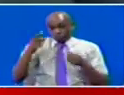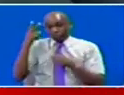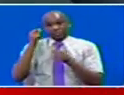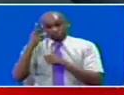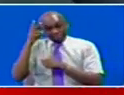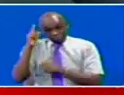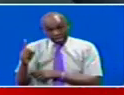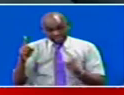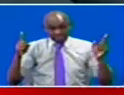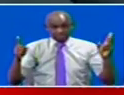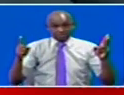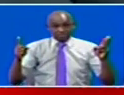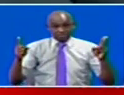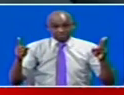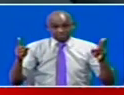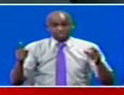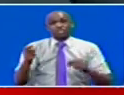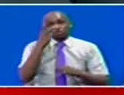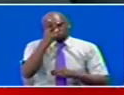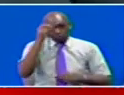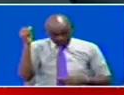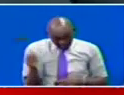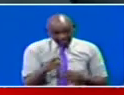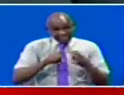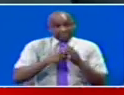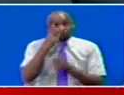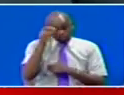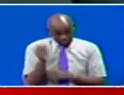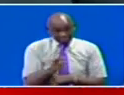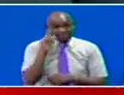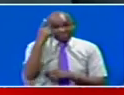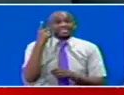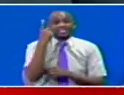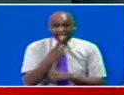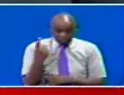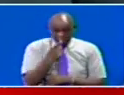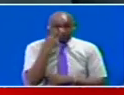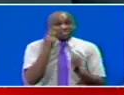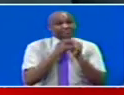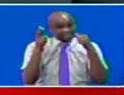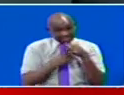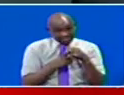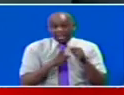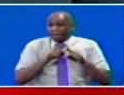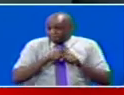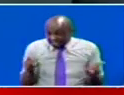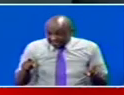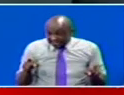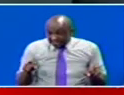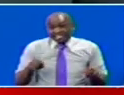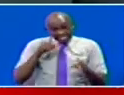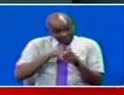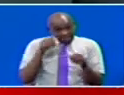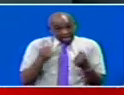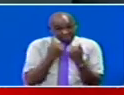2017-2021 within 2 months effective from 1st January 2017, but in any